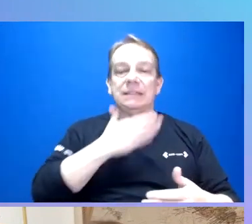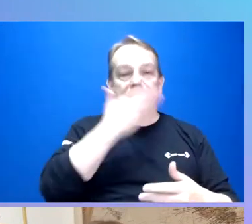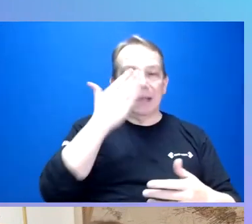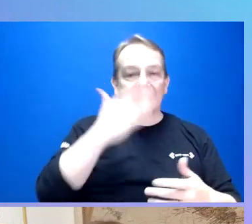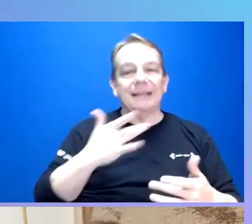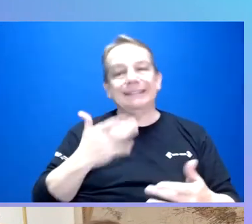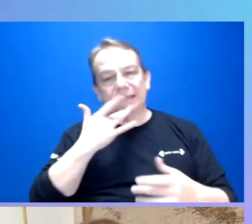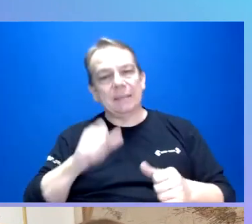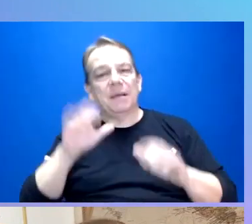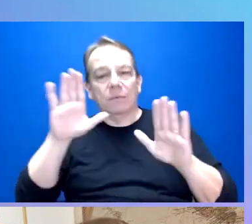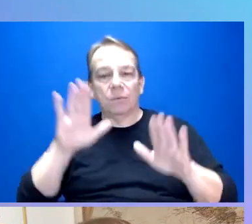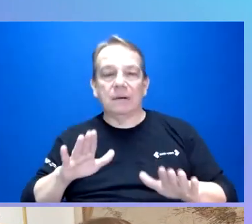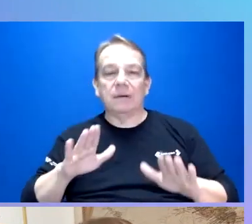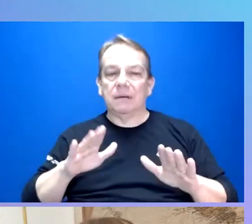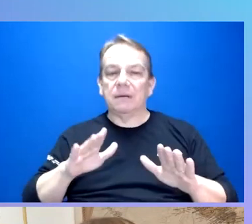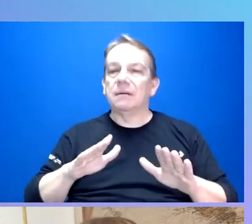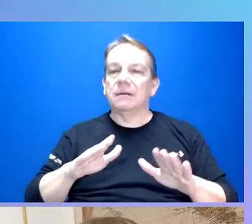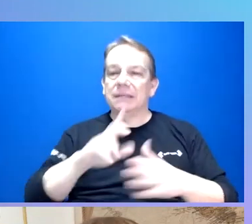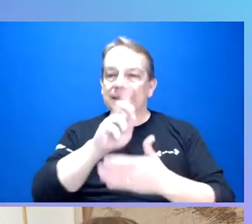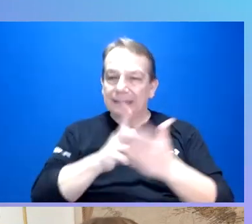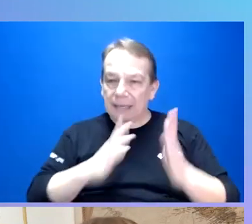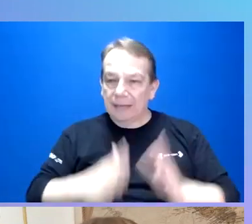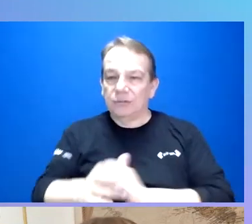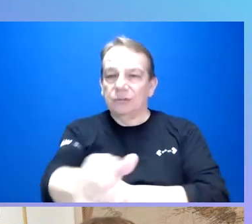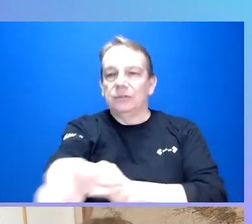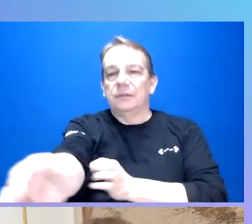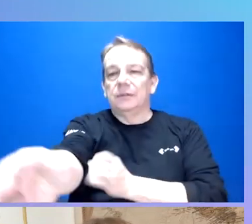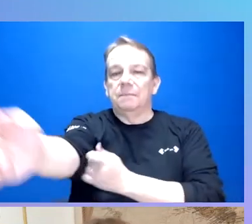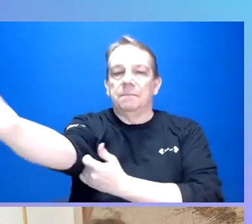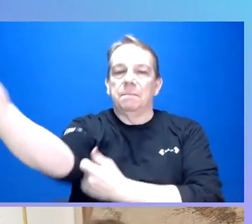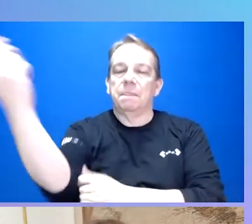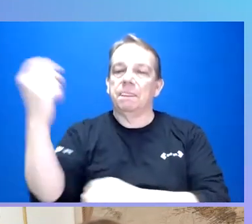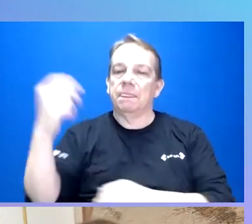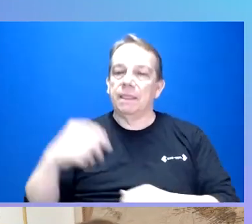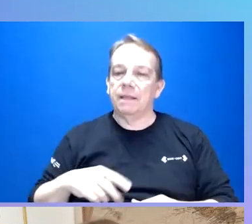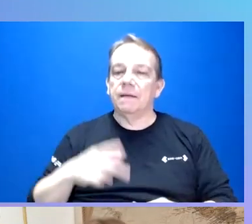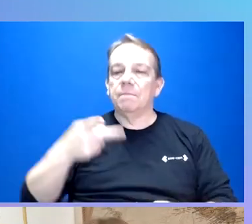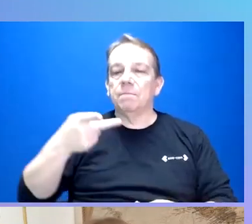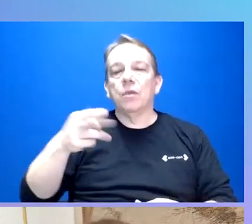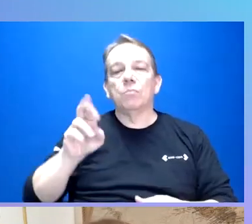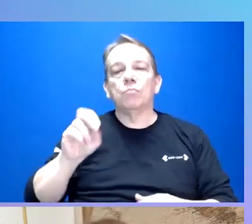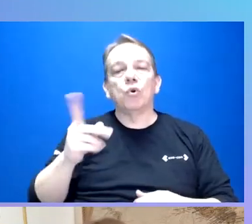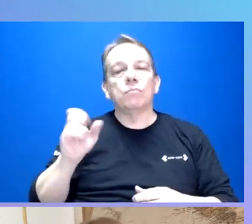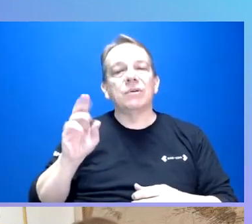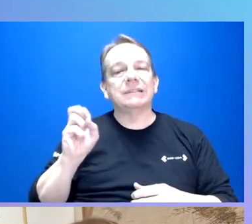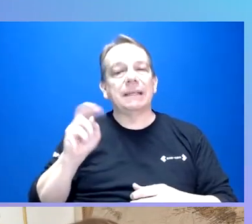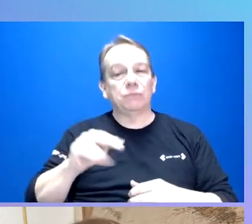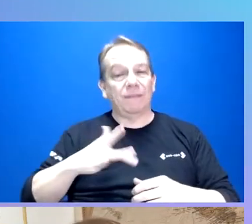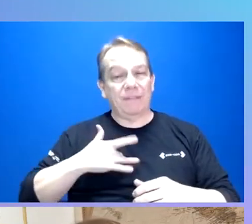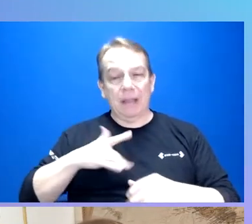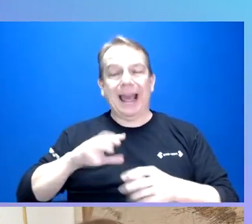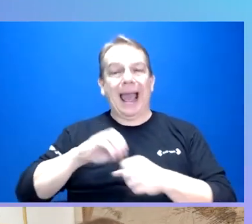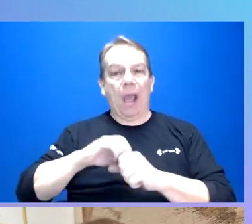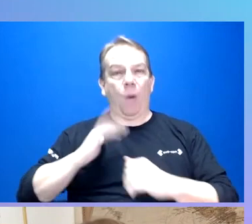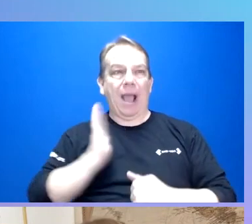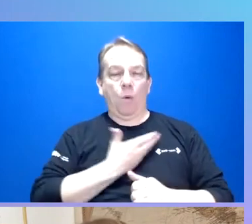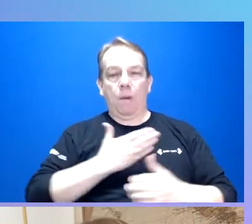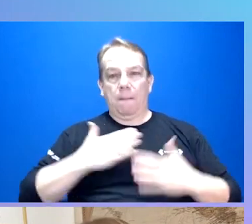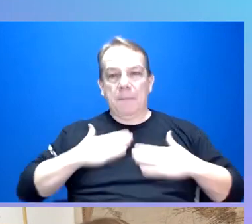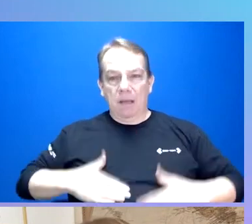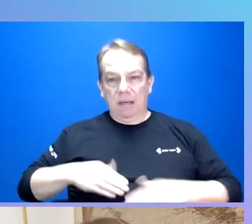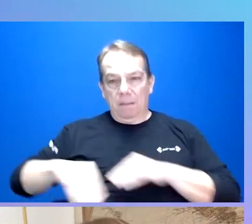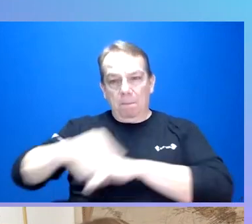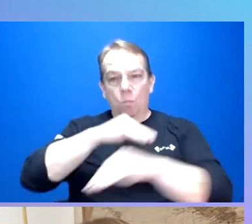designers. WCAG does touch on proprioception, but mainly around like operability and regardless of input